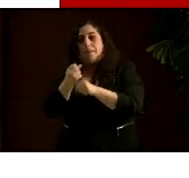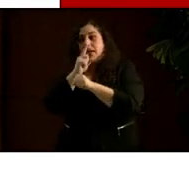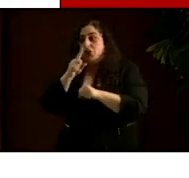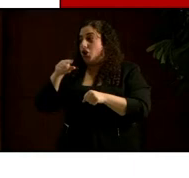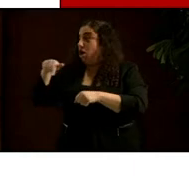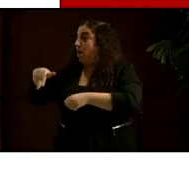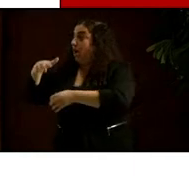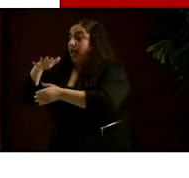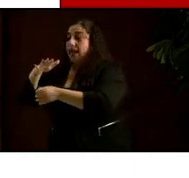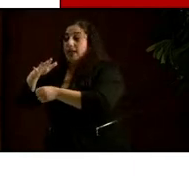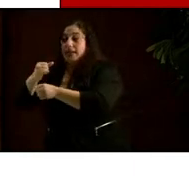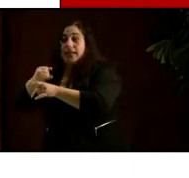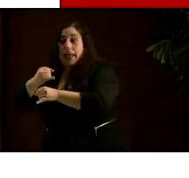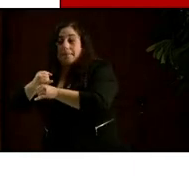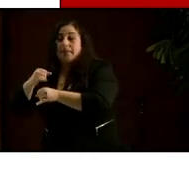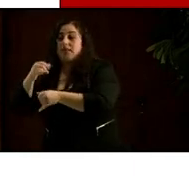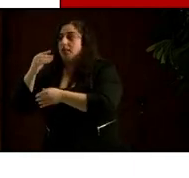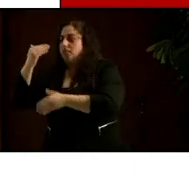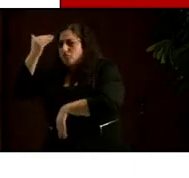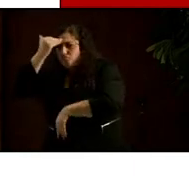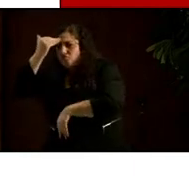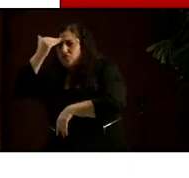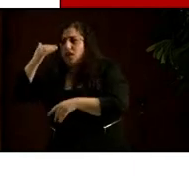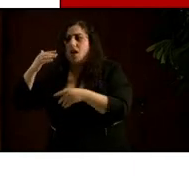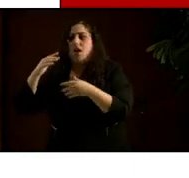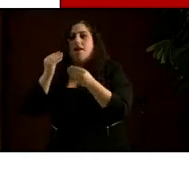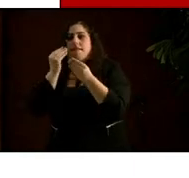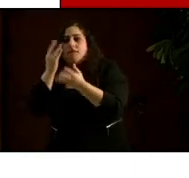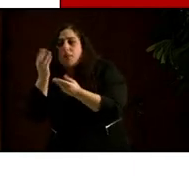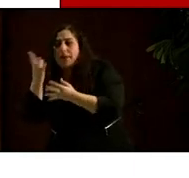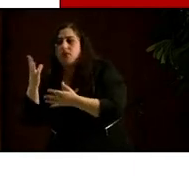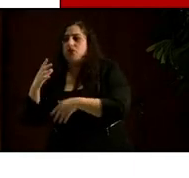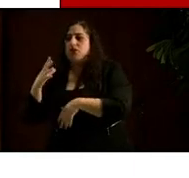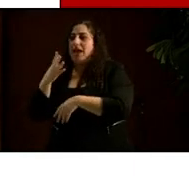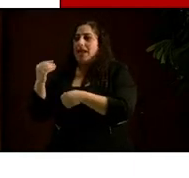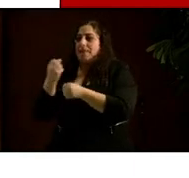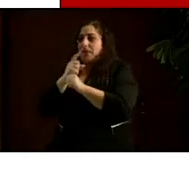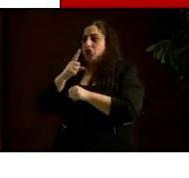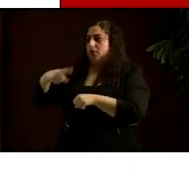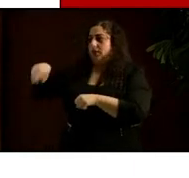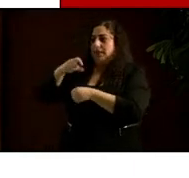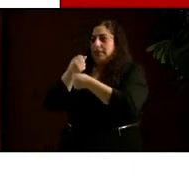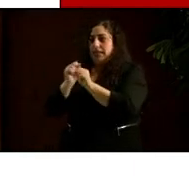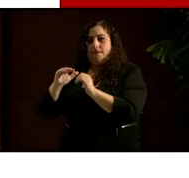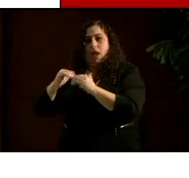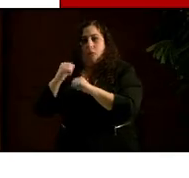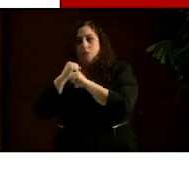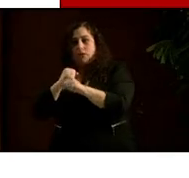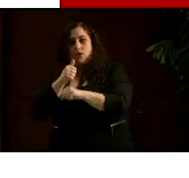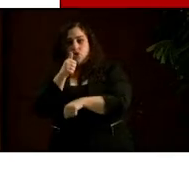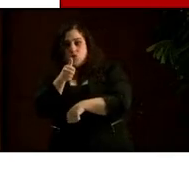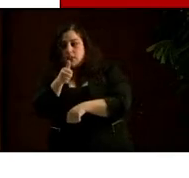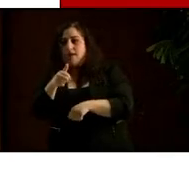this continuing threat, and most importantly, how to protect ourselves and others. Thank you, Libby.